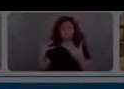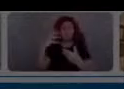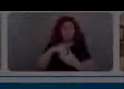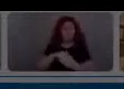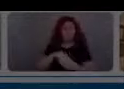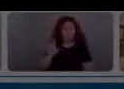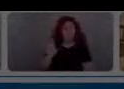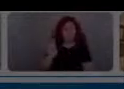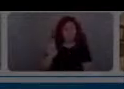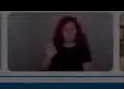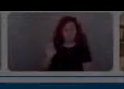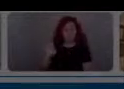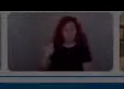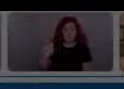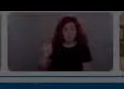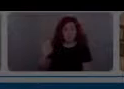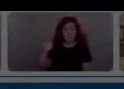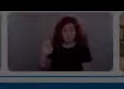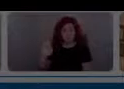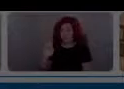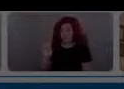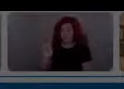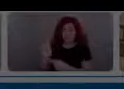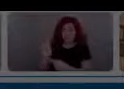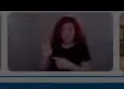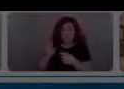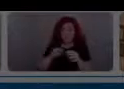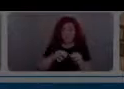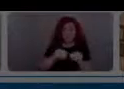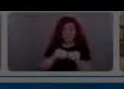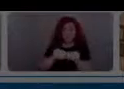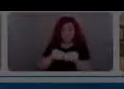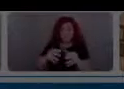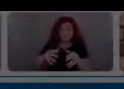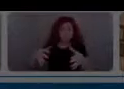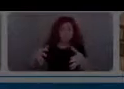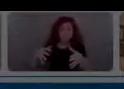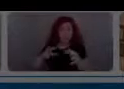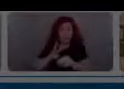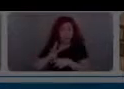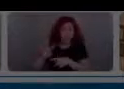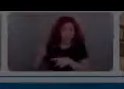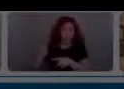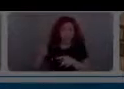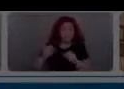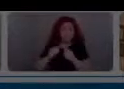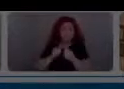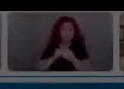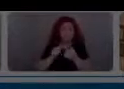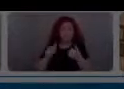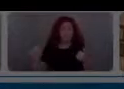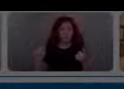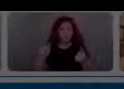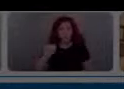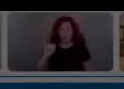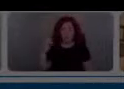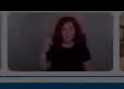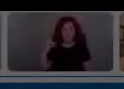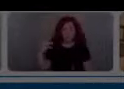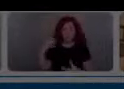ridge and extending the district out west as far as i-17 to include parts of